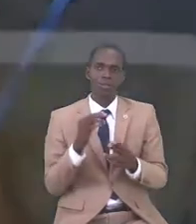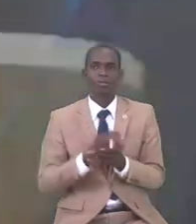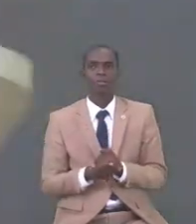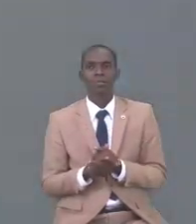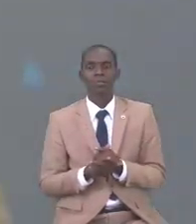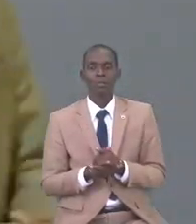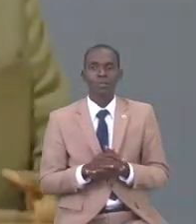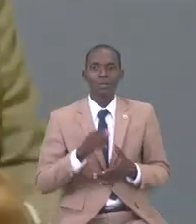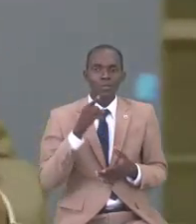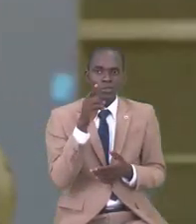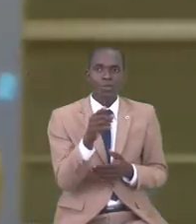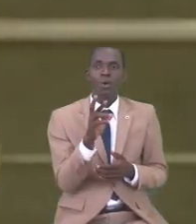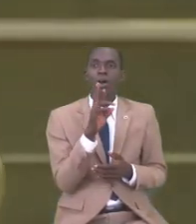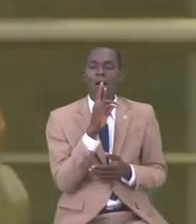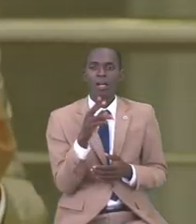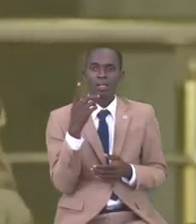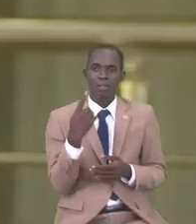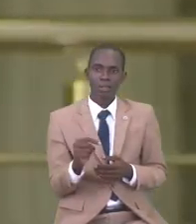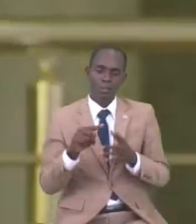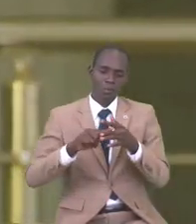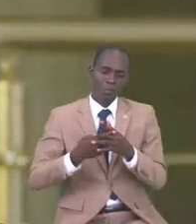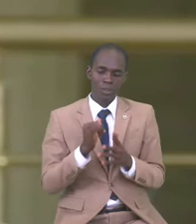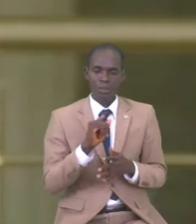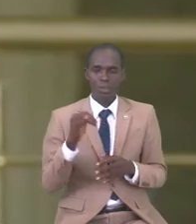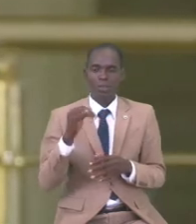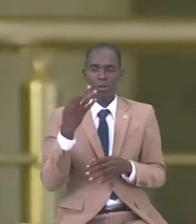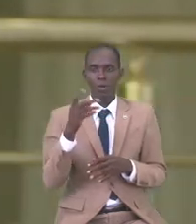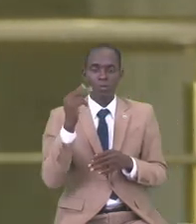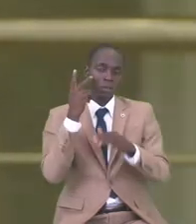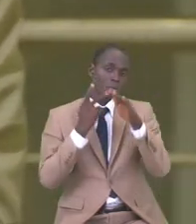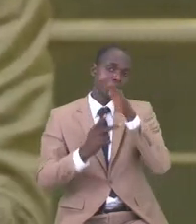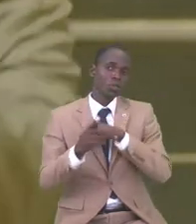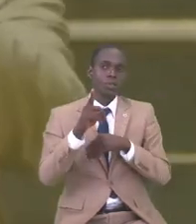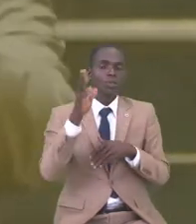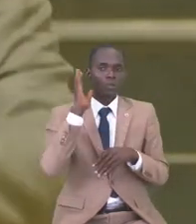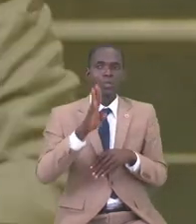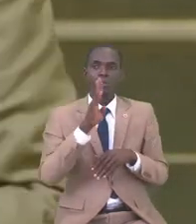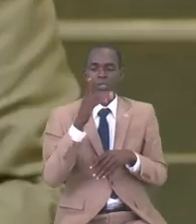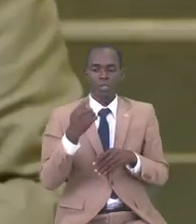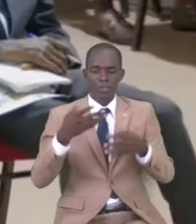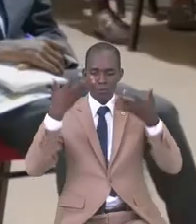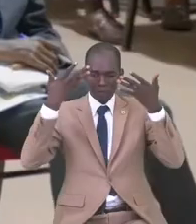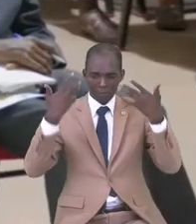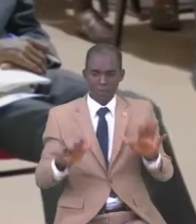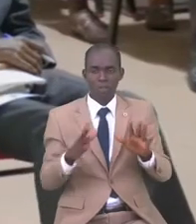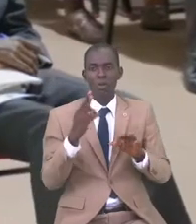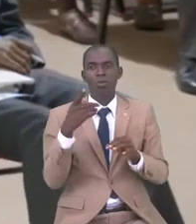You are the beginning of the prophecy, you'll be the finisher of the